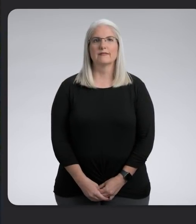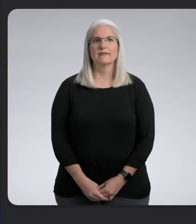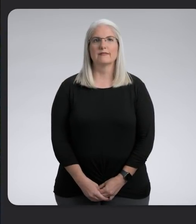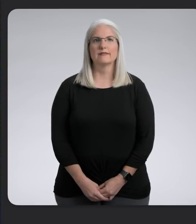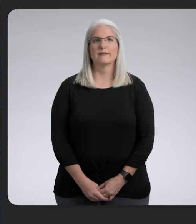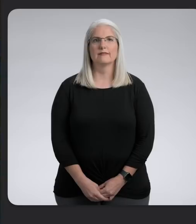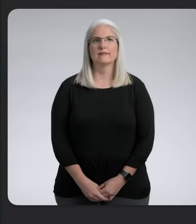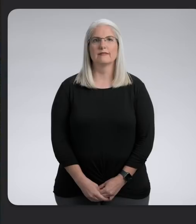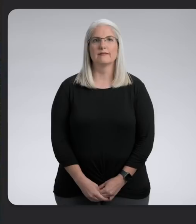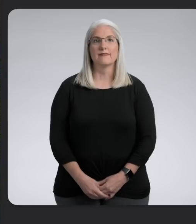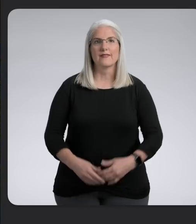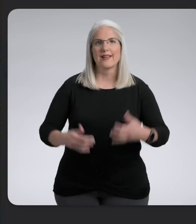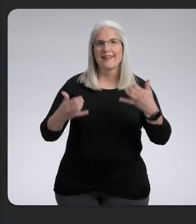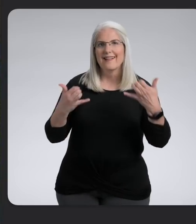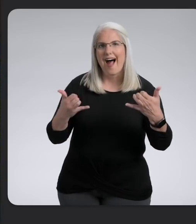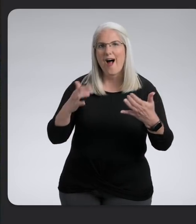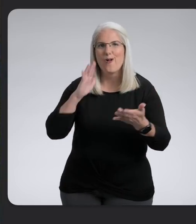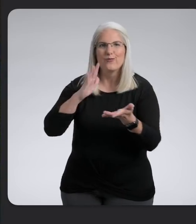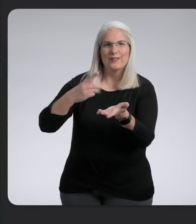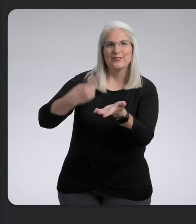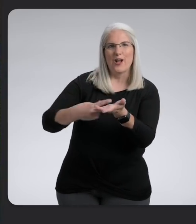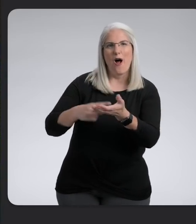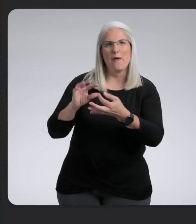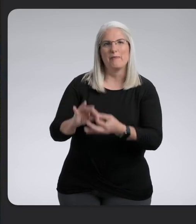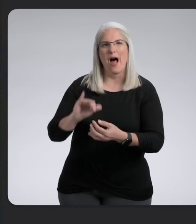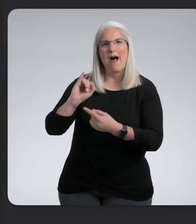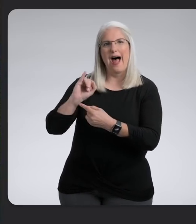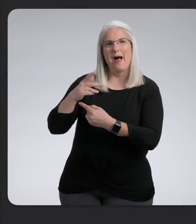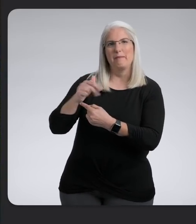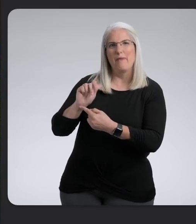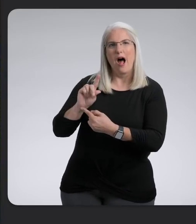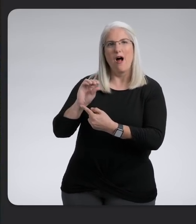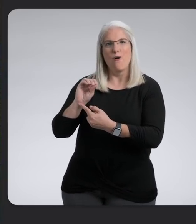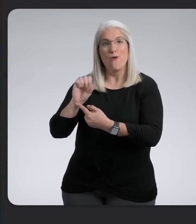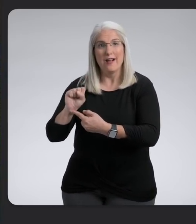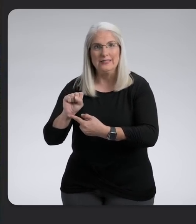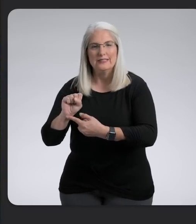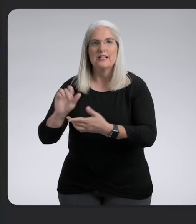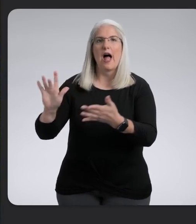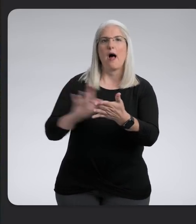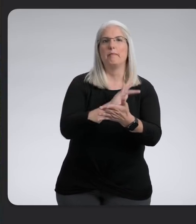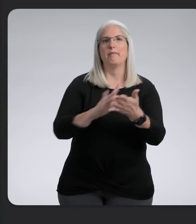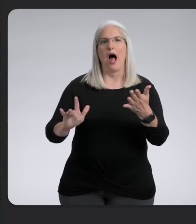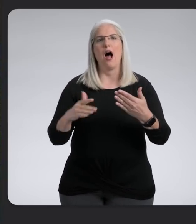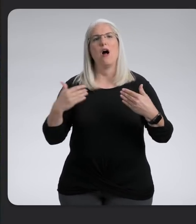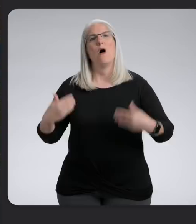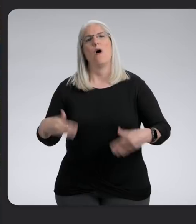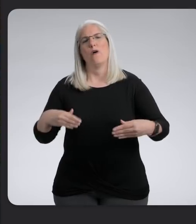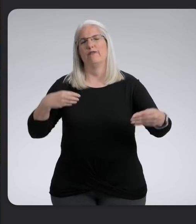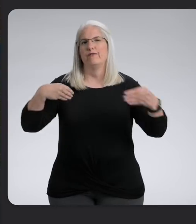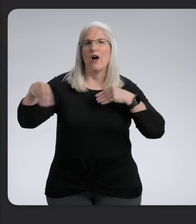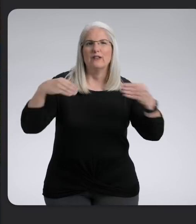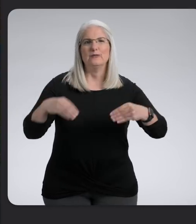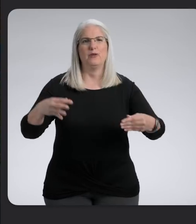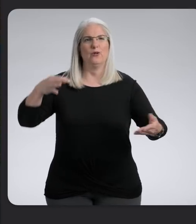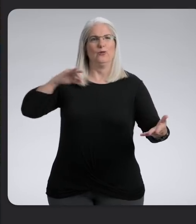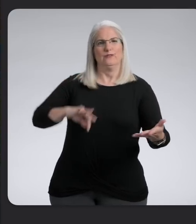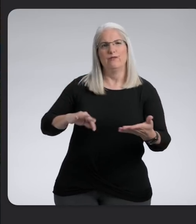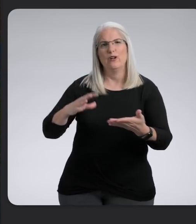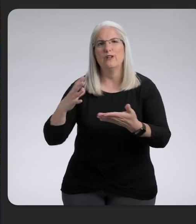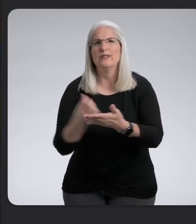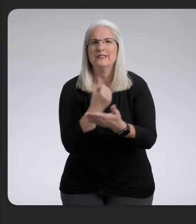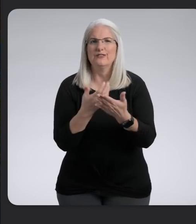It's time to talk about iPadOS. iPad is an incredibly versatile device with its unique blend of